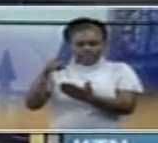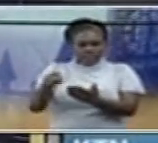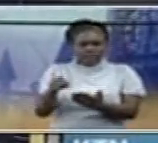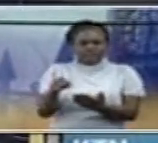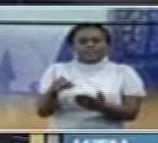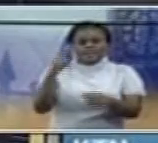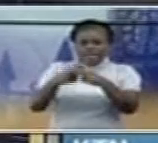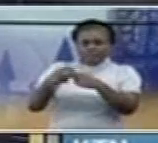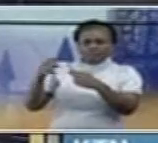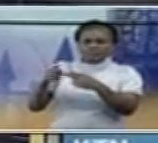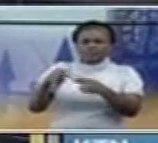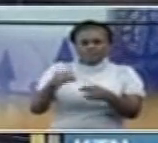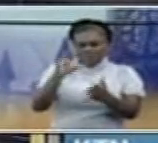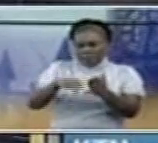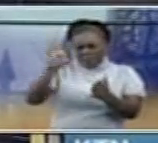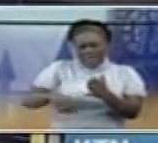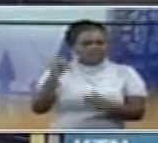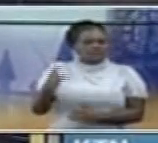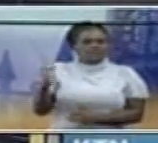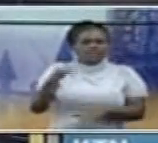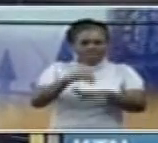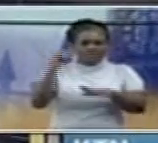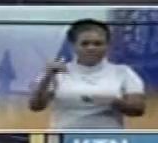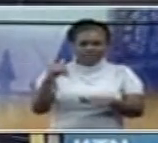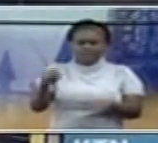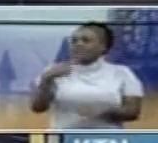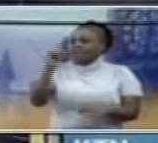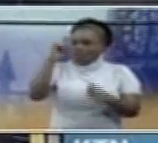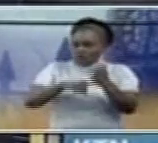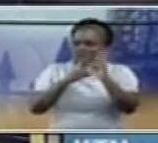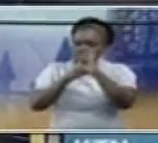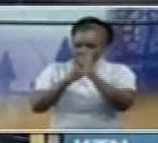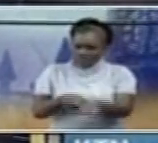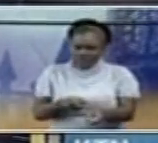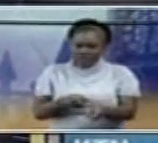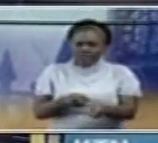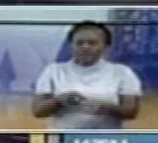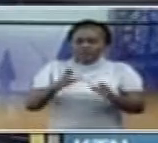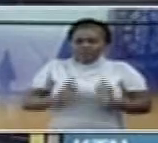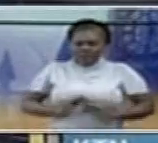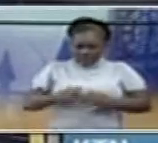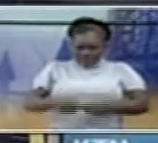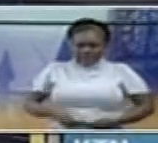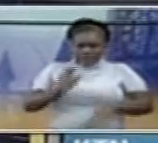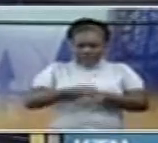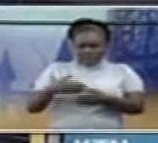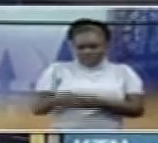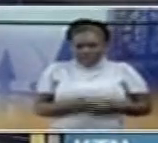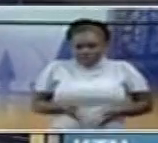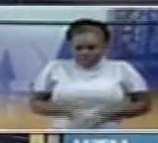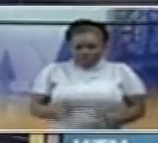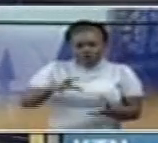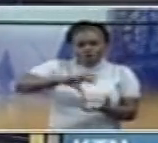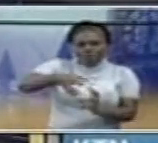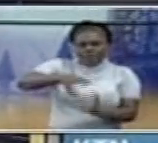bear is what they're calling it, and I'll give you a cause and an effect. They say in the report that fatal pregnancy and childbirth complications, this is